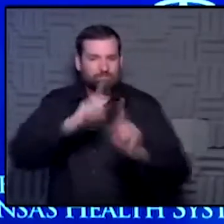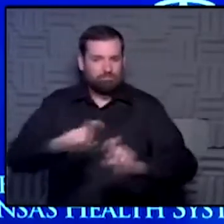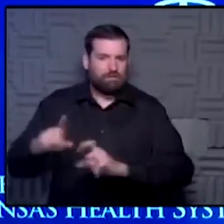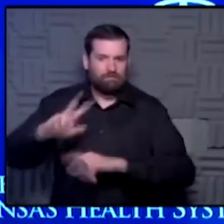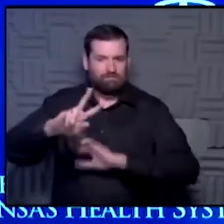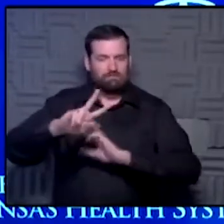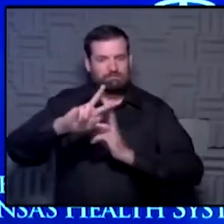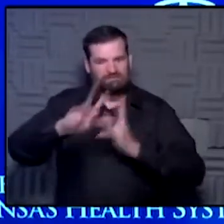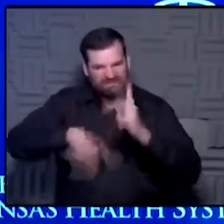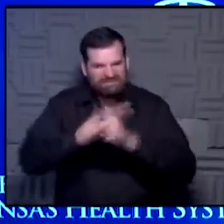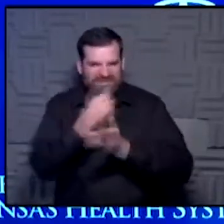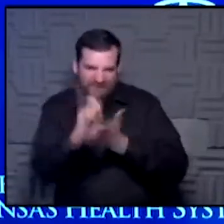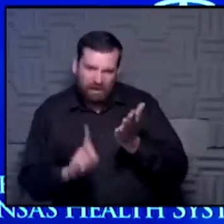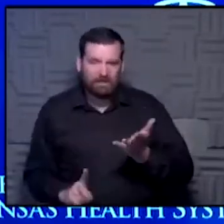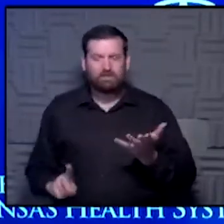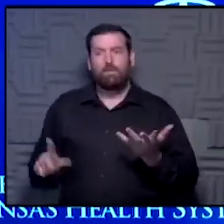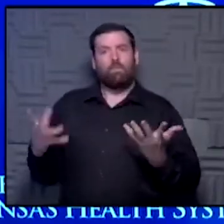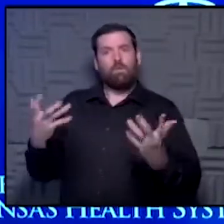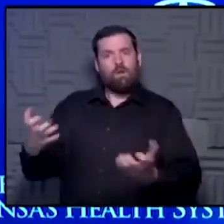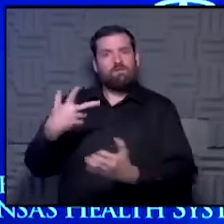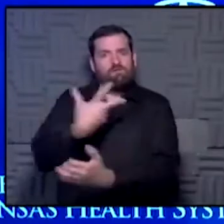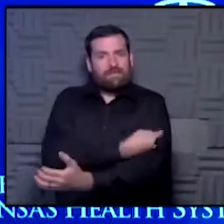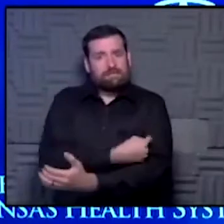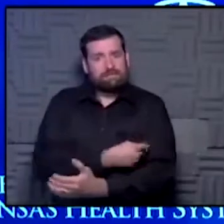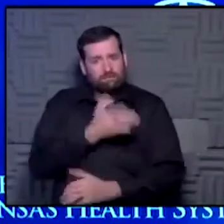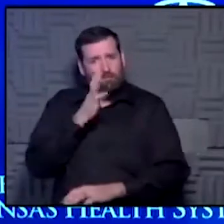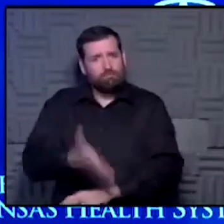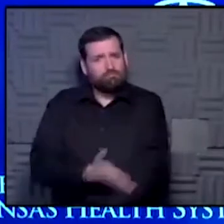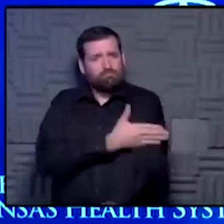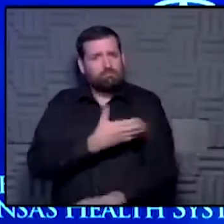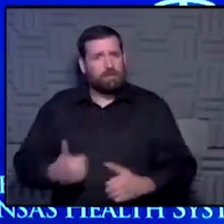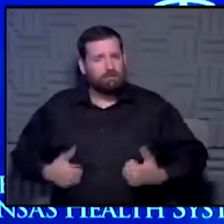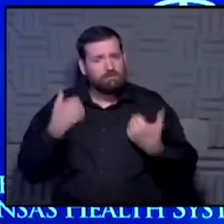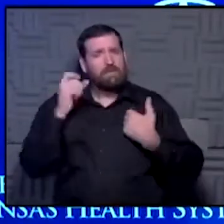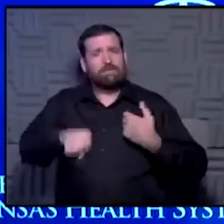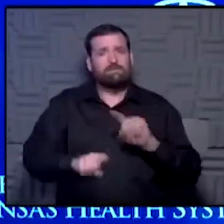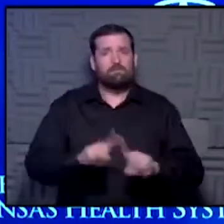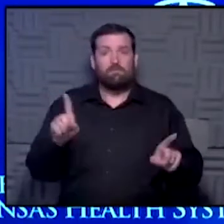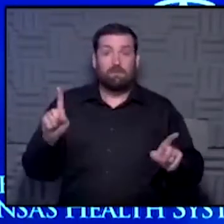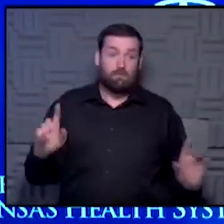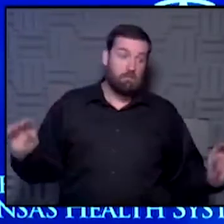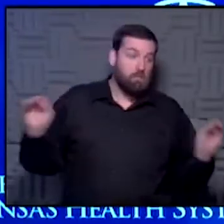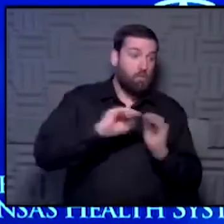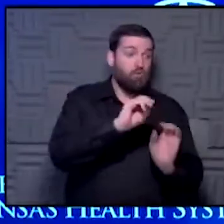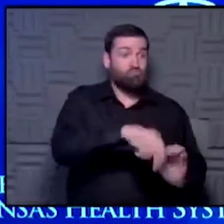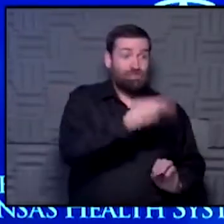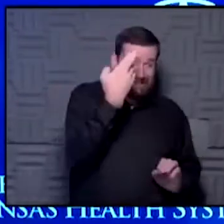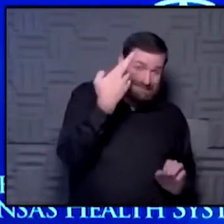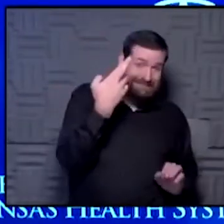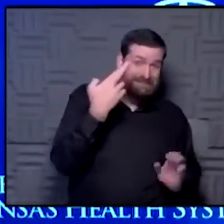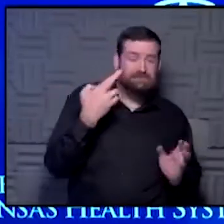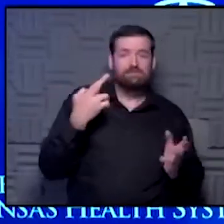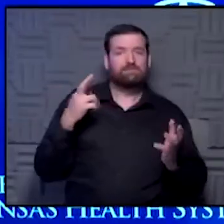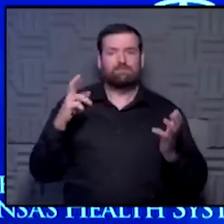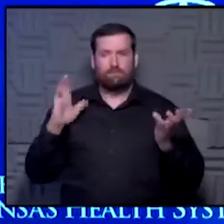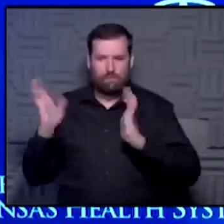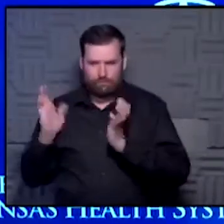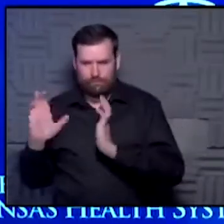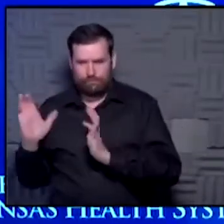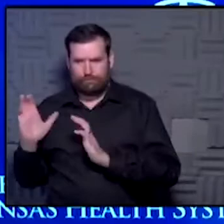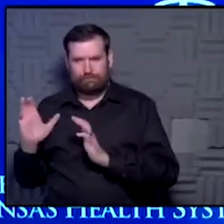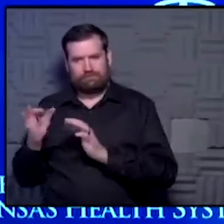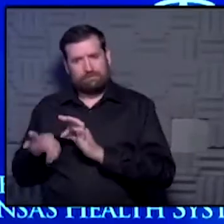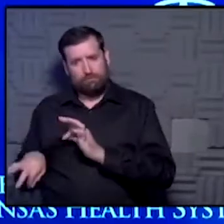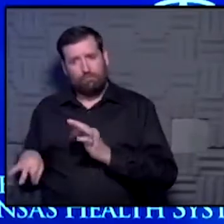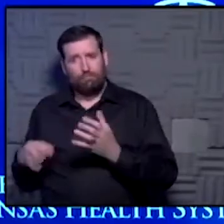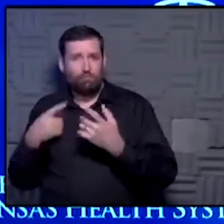vaccine because we think it's going to make our lives better, and it will. But don't trade something that's higher risk for something that we know works and is really simple